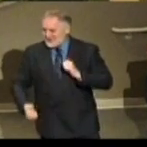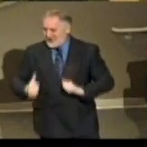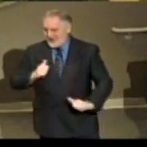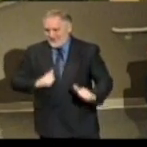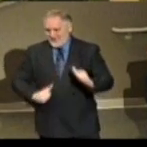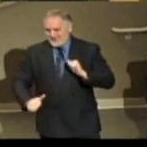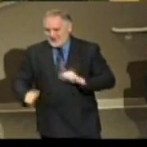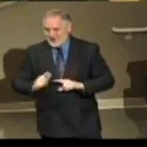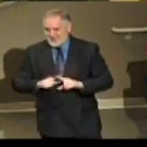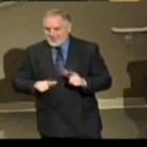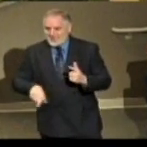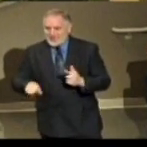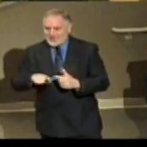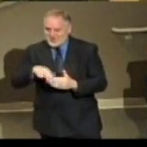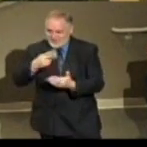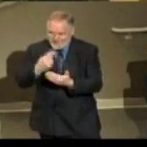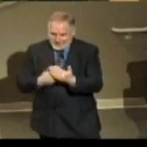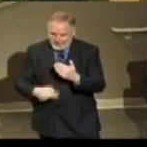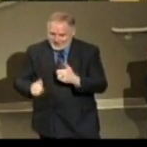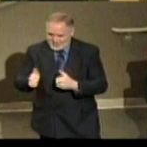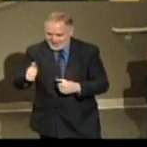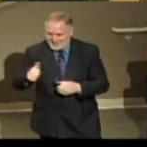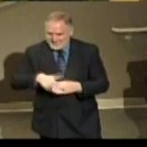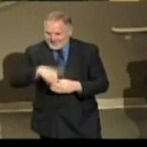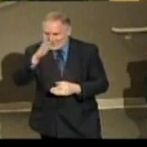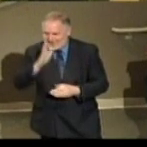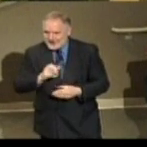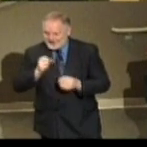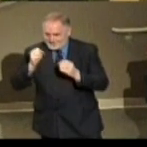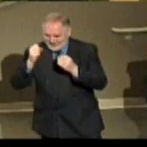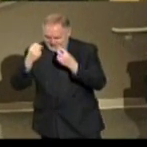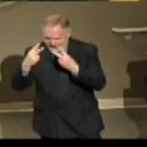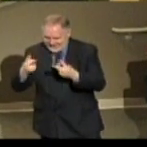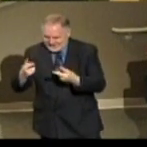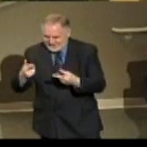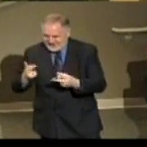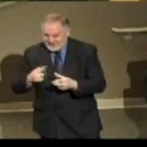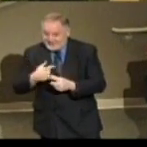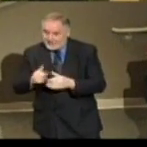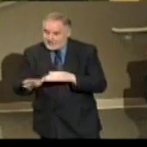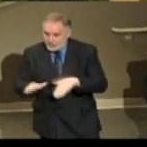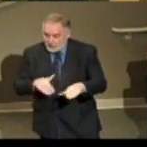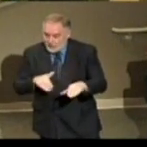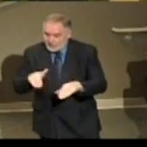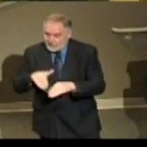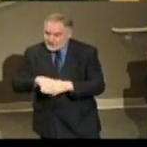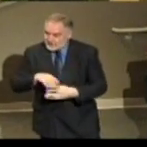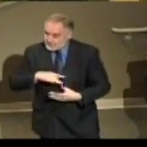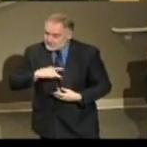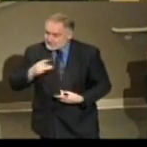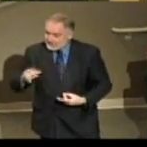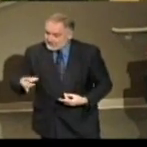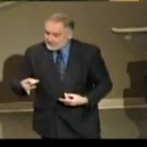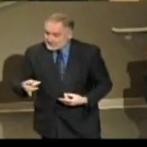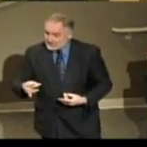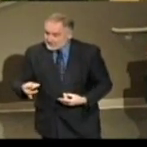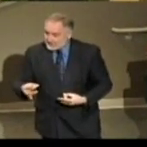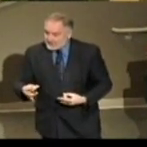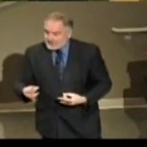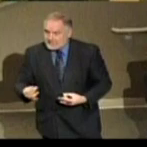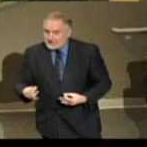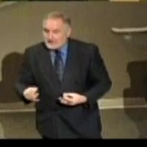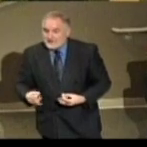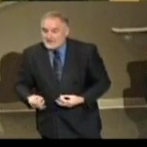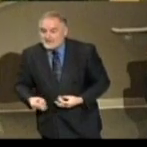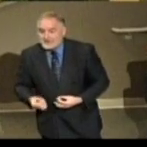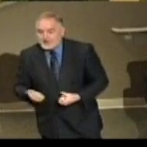you humble yourself in God's sight, and then he says, walk in the Spirit. Now, written in the